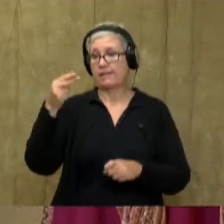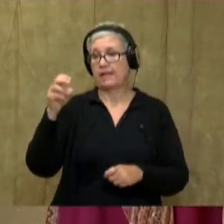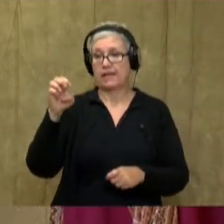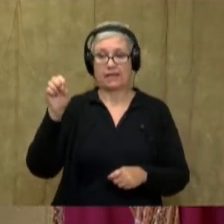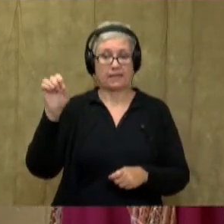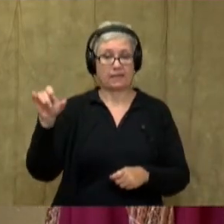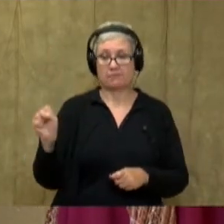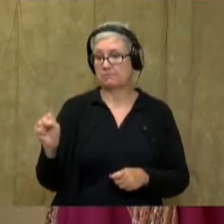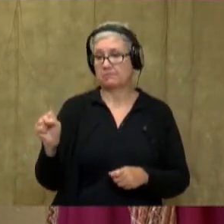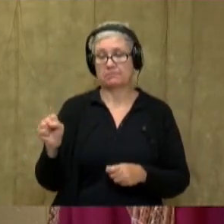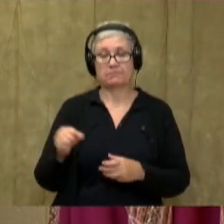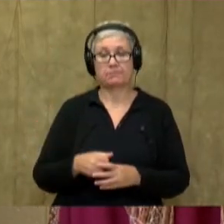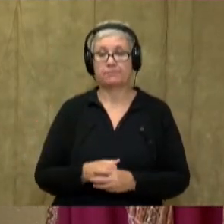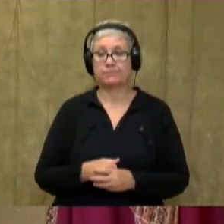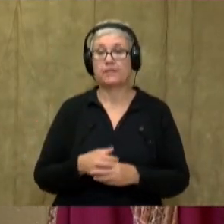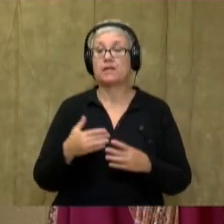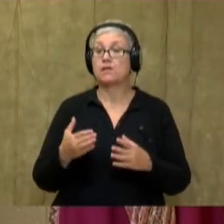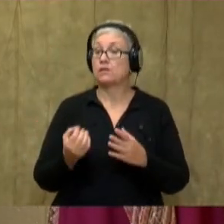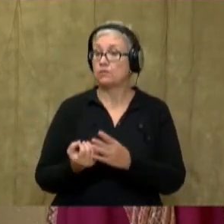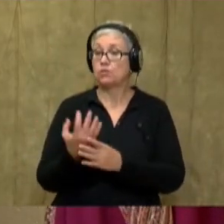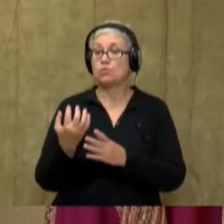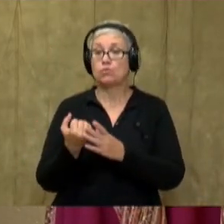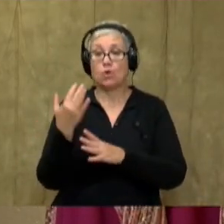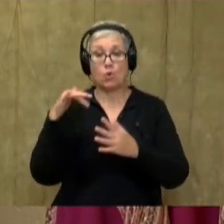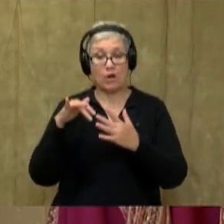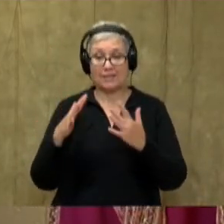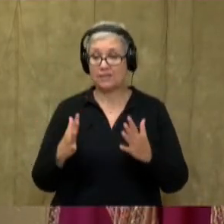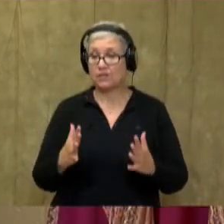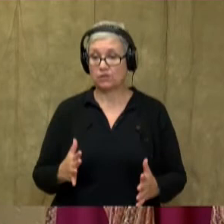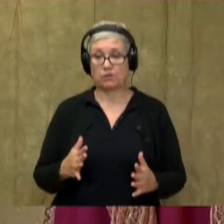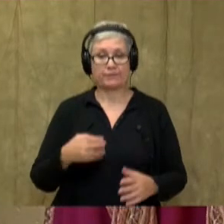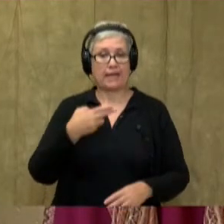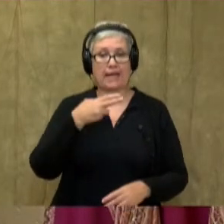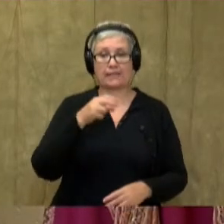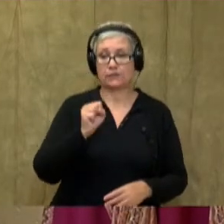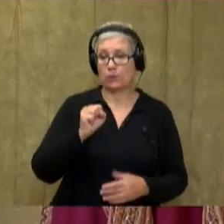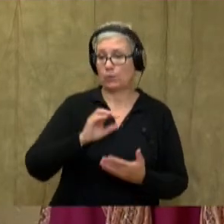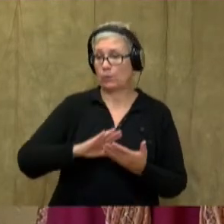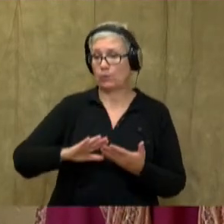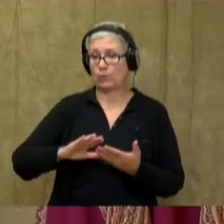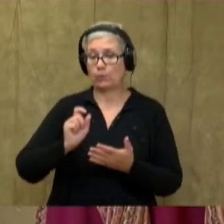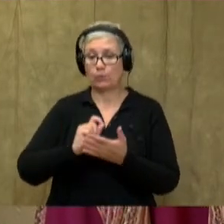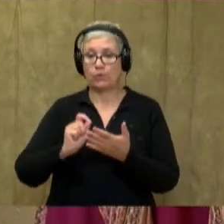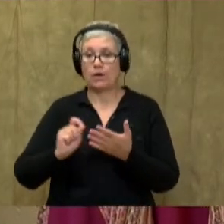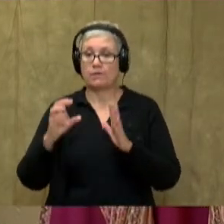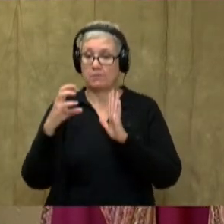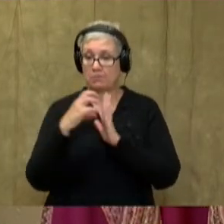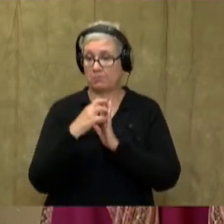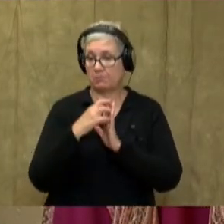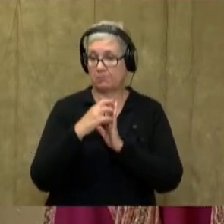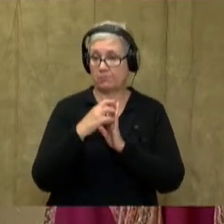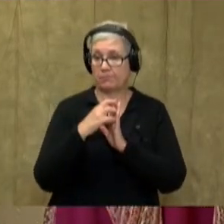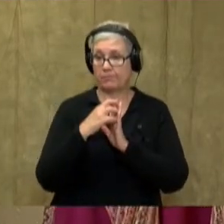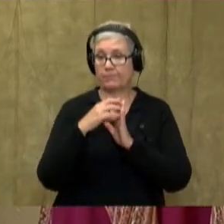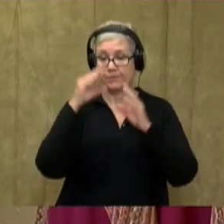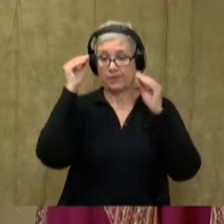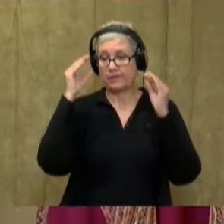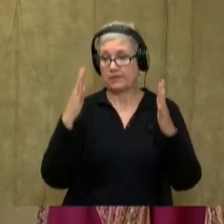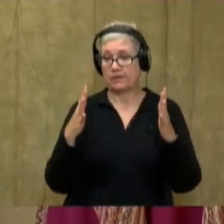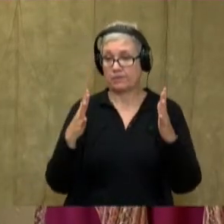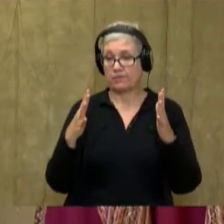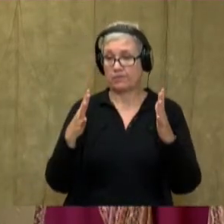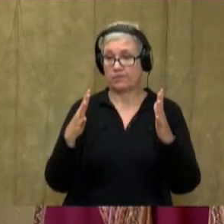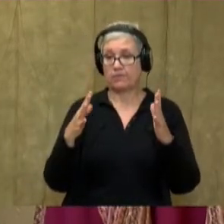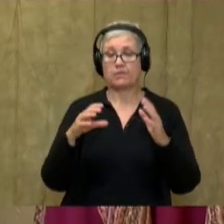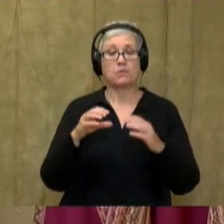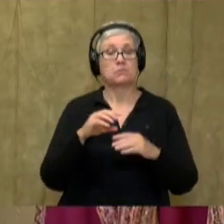dissertation. As you grow as a student, whether you're in high school, if you're writing a paragraph for a teacher, if you're writing a